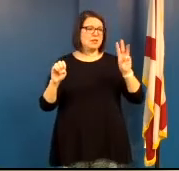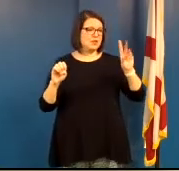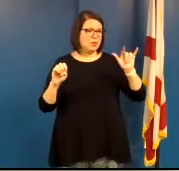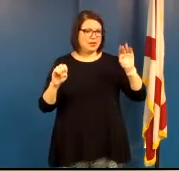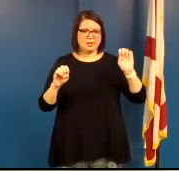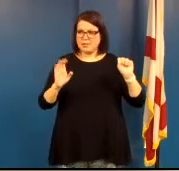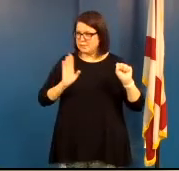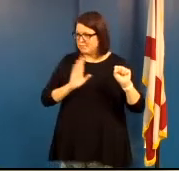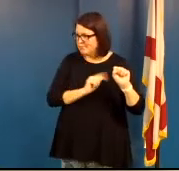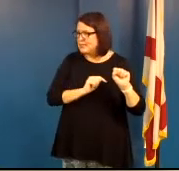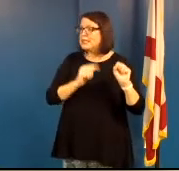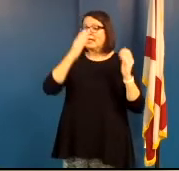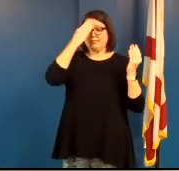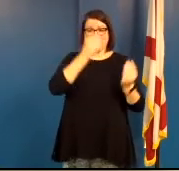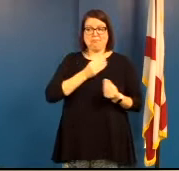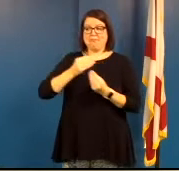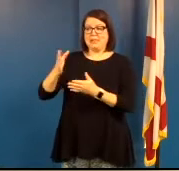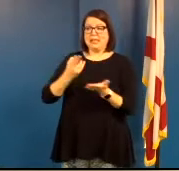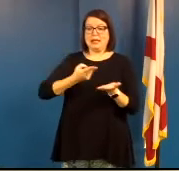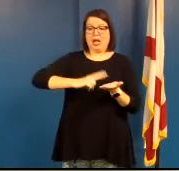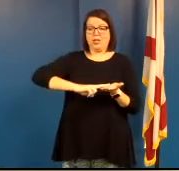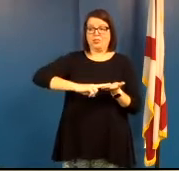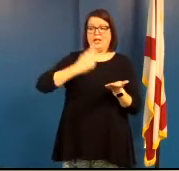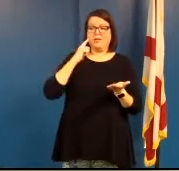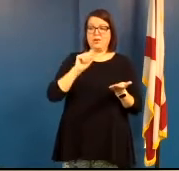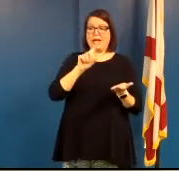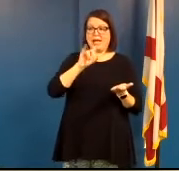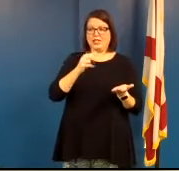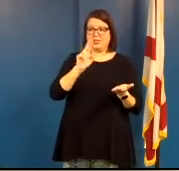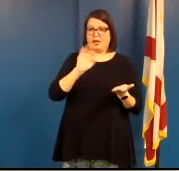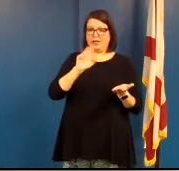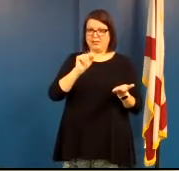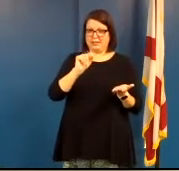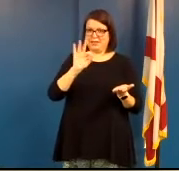the contract for the adjunct faculty union. So as you know, we've been